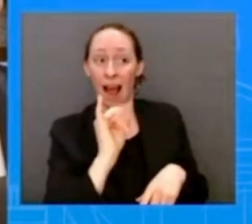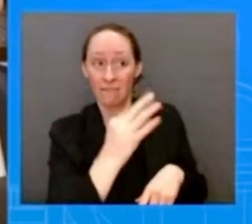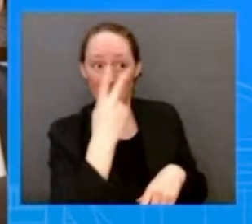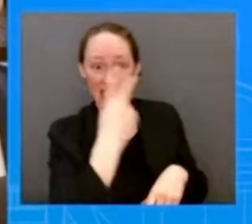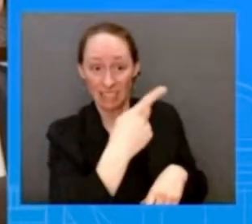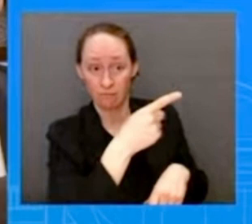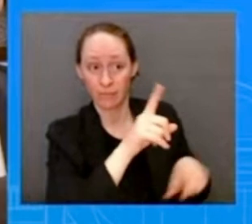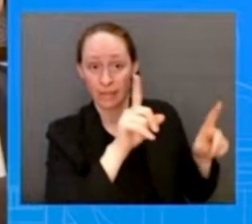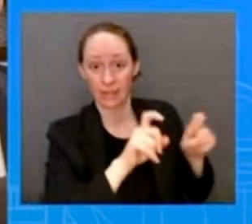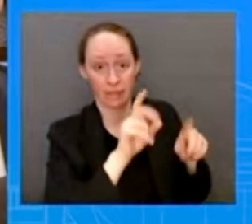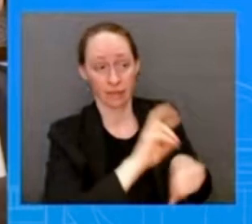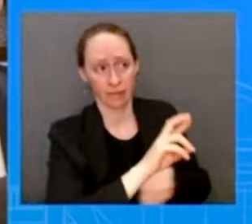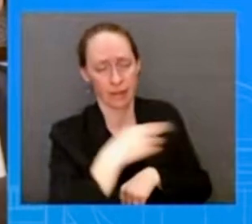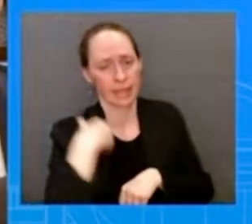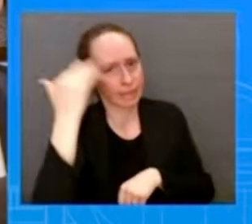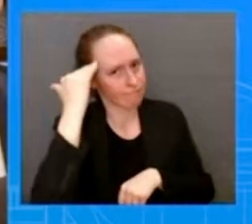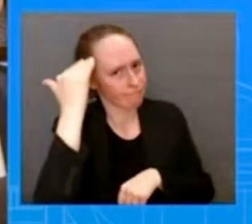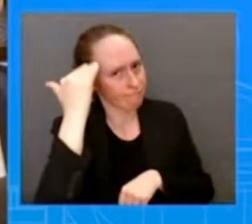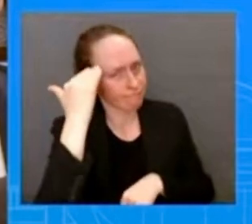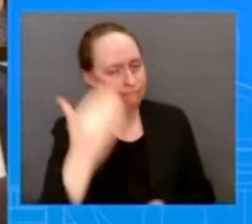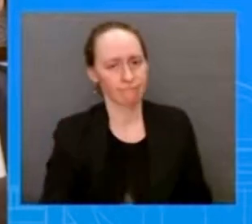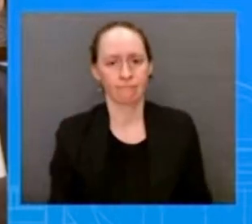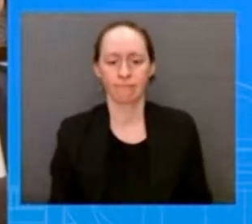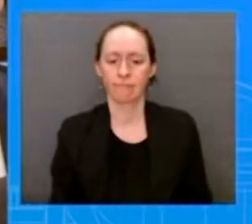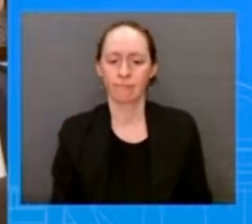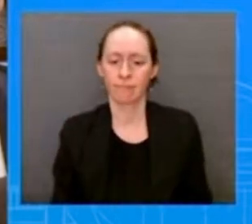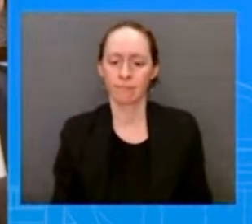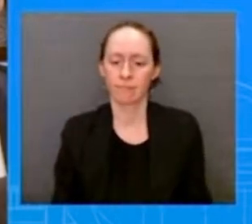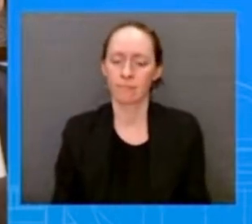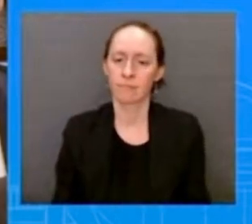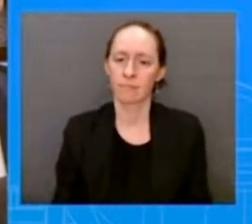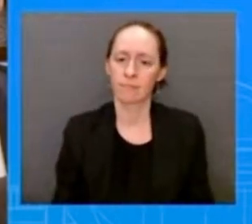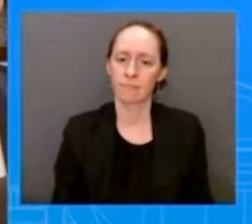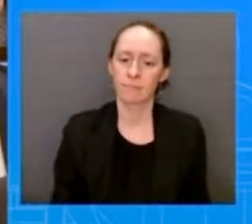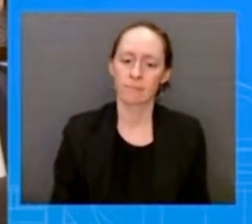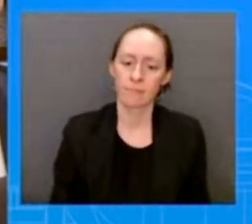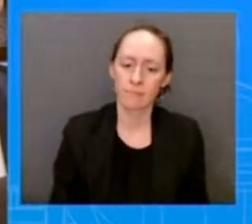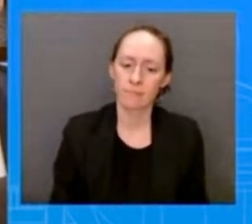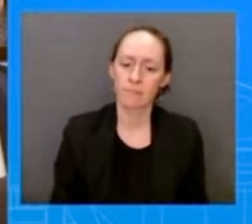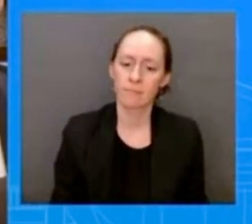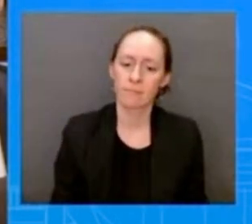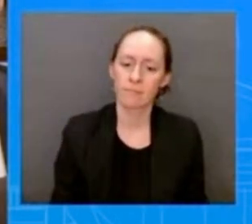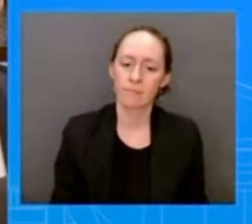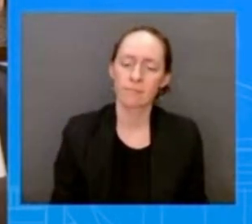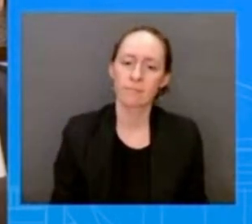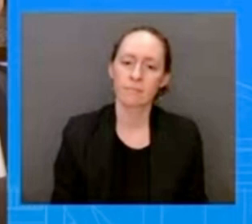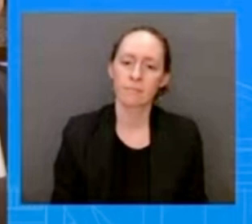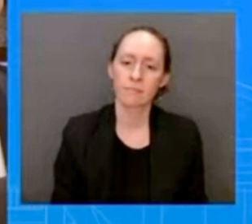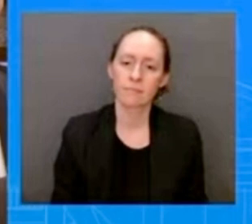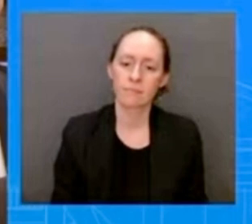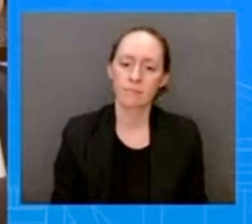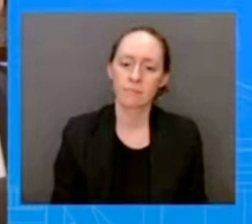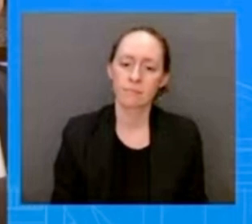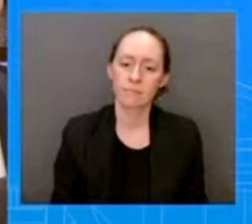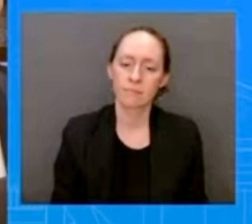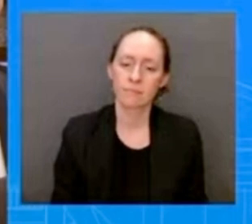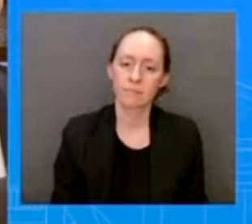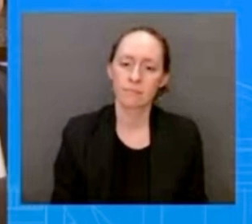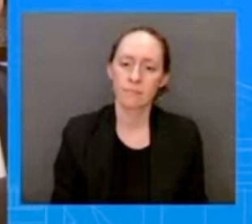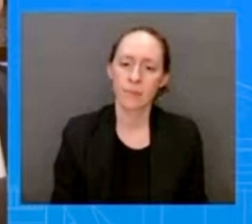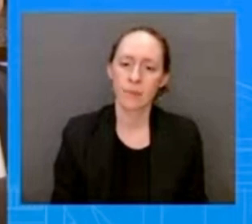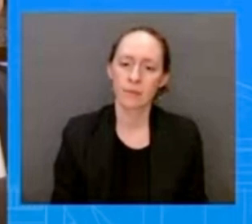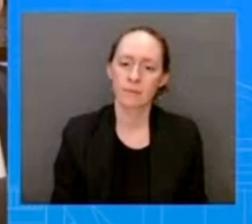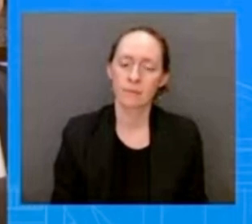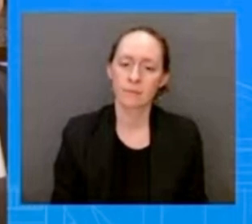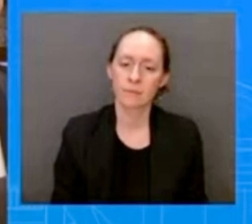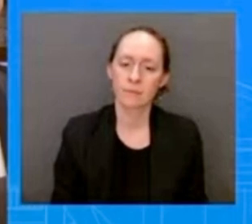Ukraine requested arms aid from South Korea. Does the United States want South Korea